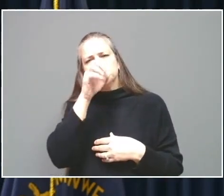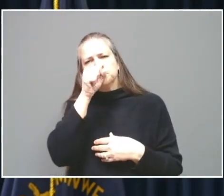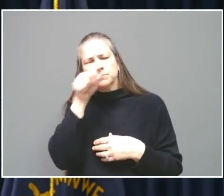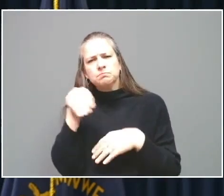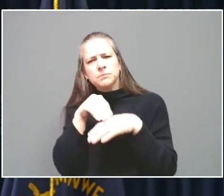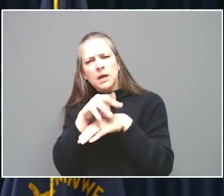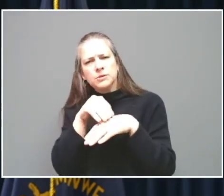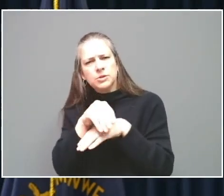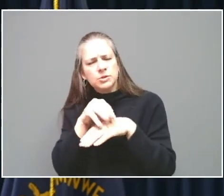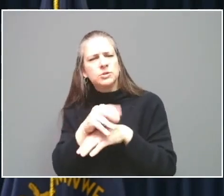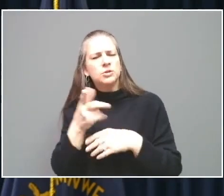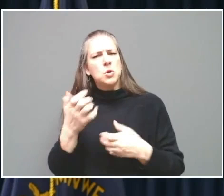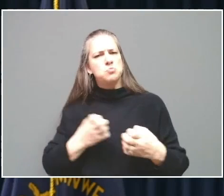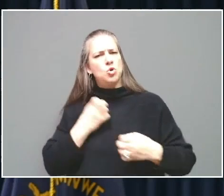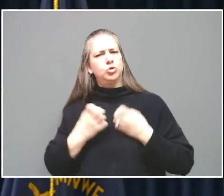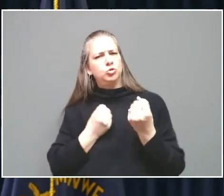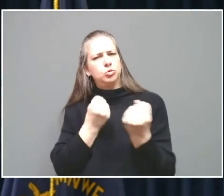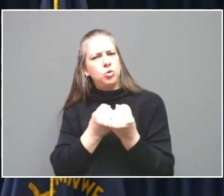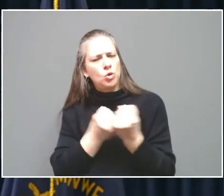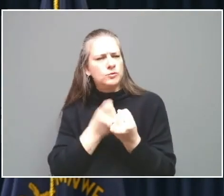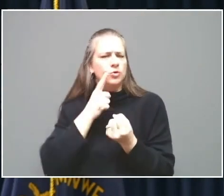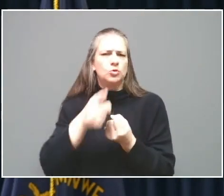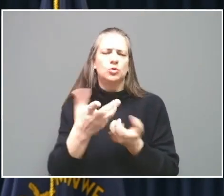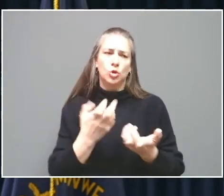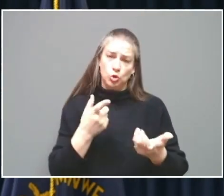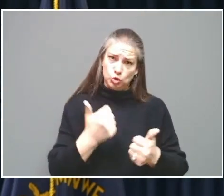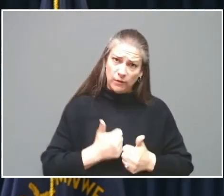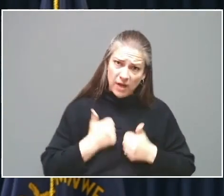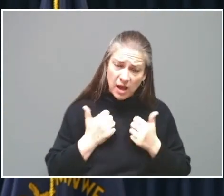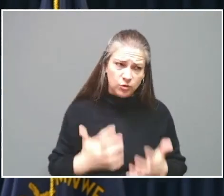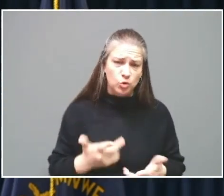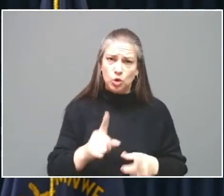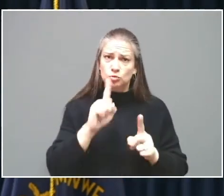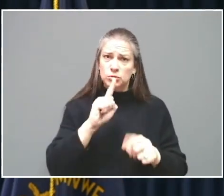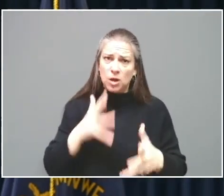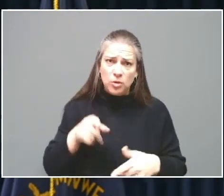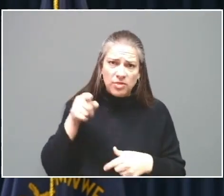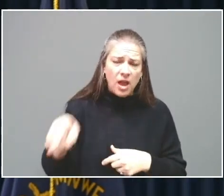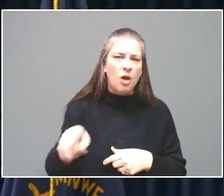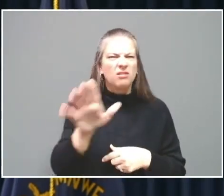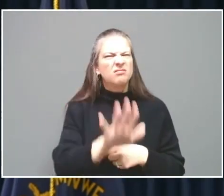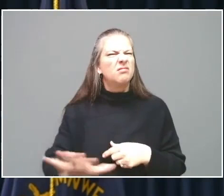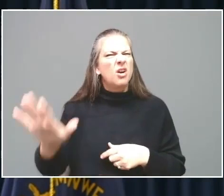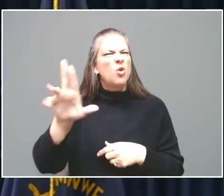support resource for survivors, responders, and anyone in the U.S. territories struggling with distress or